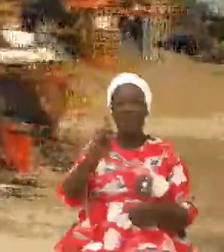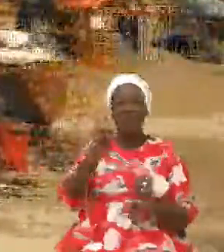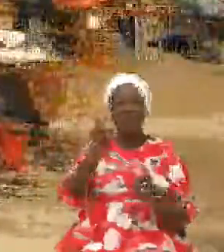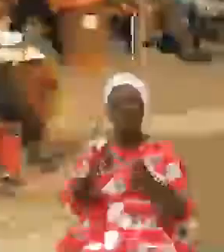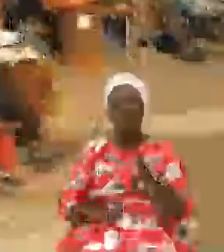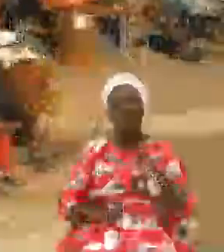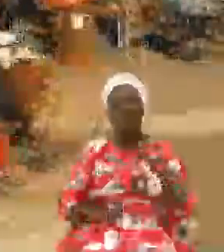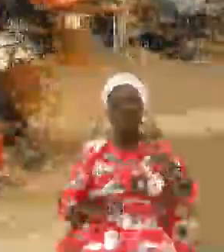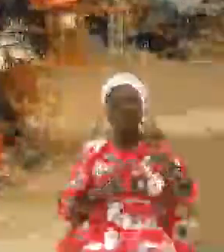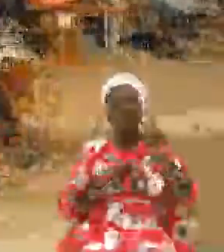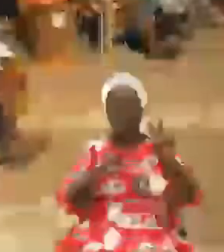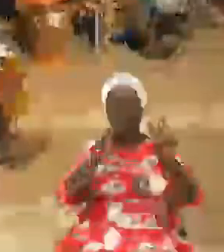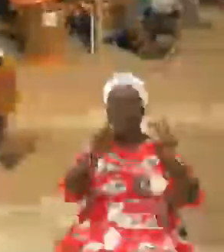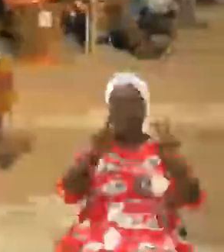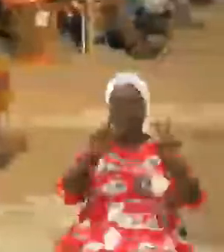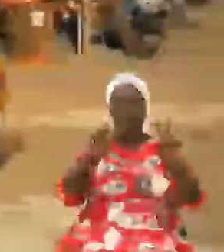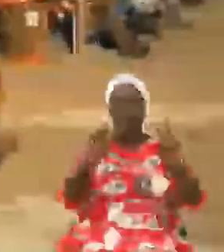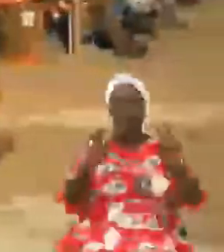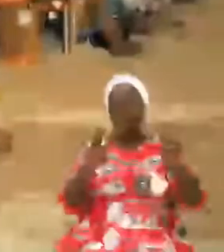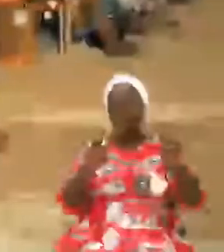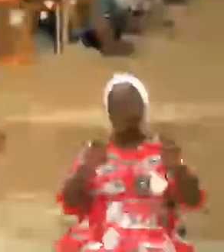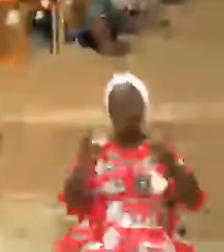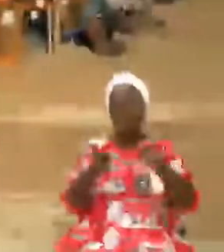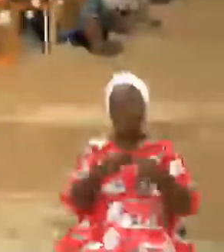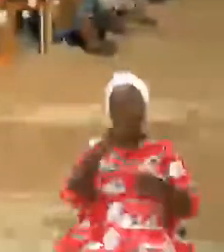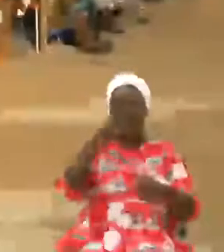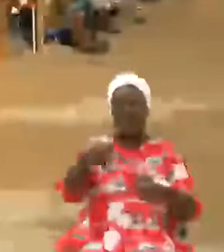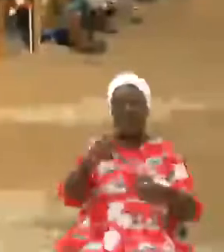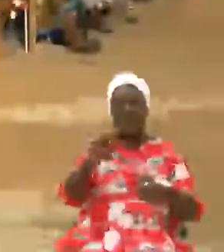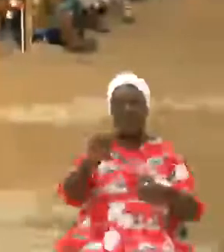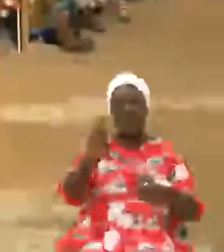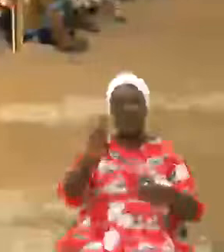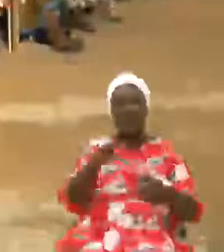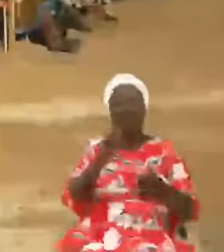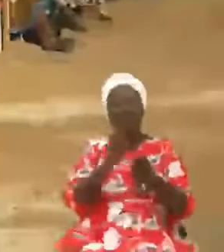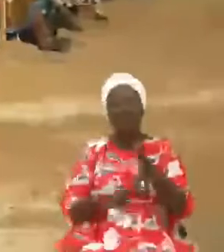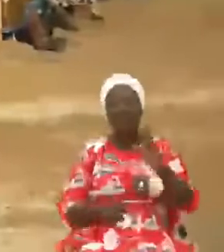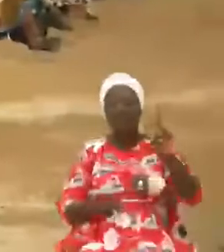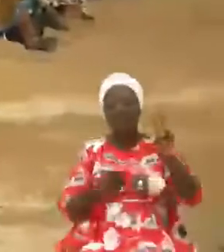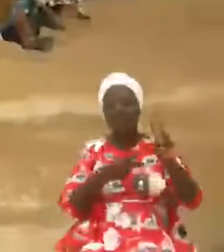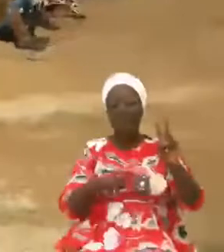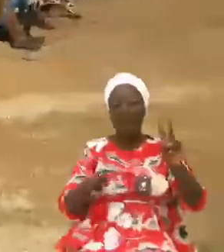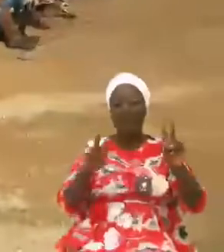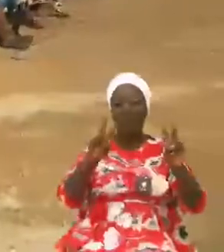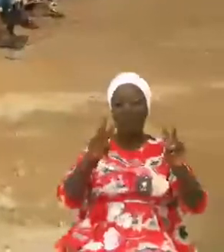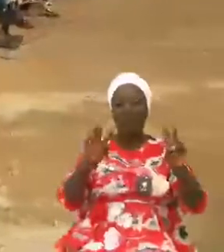Peter chapter 2, verse 24. In 1 Peter chapter 2,